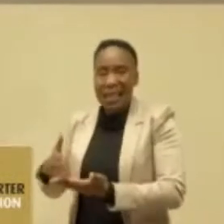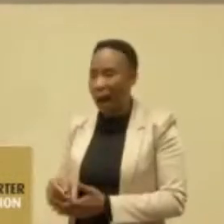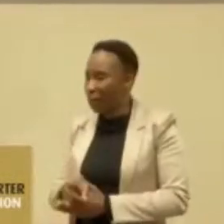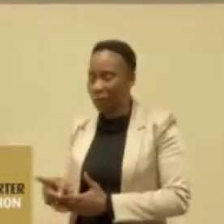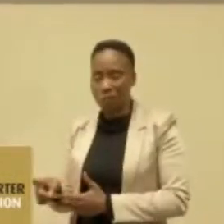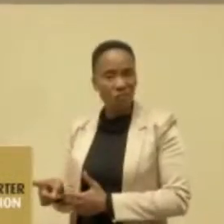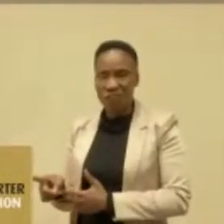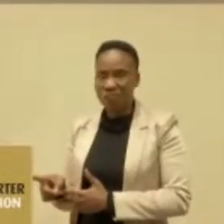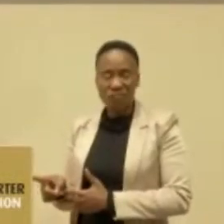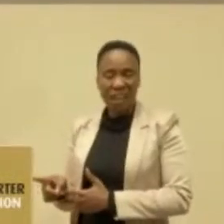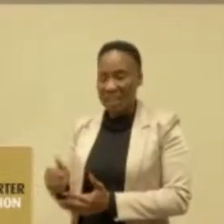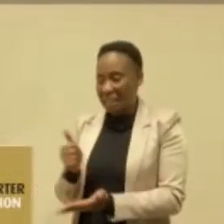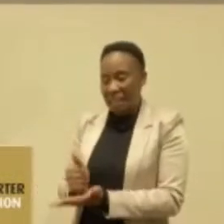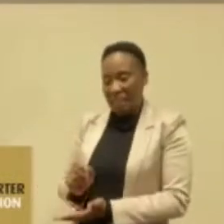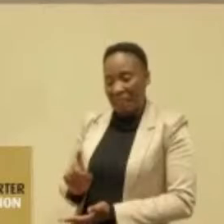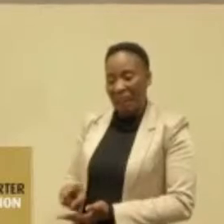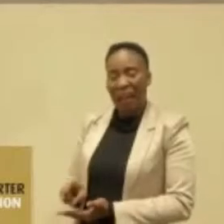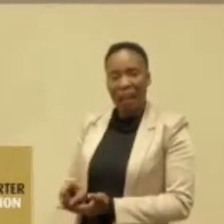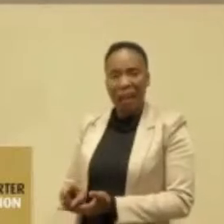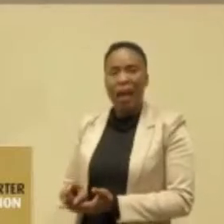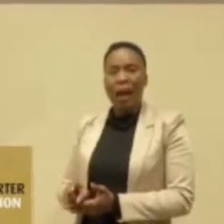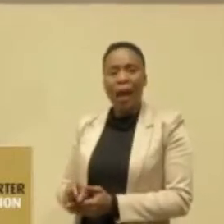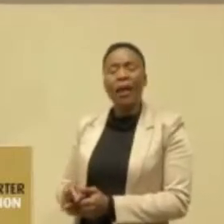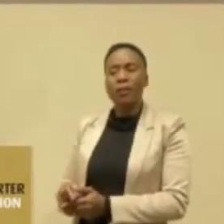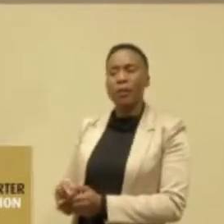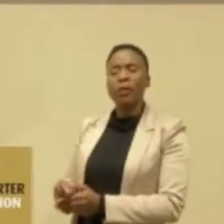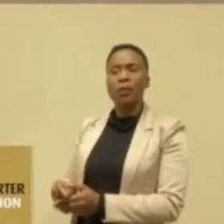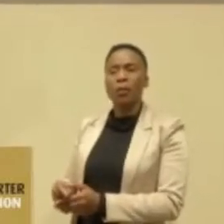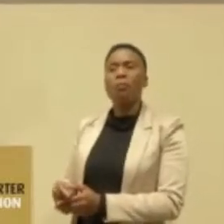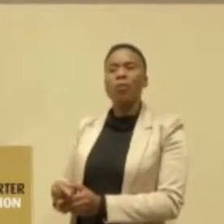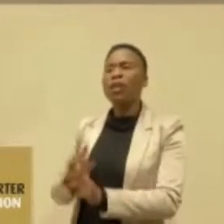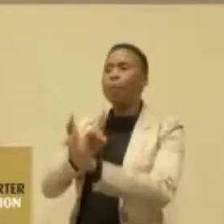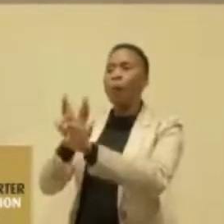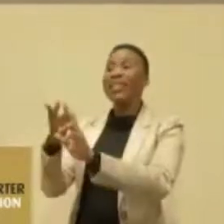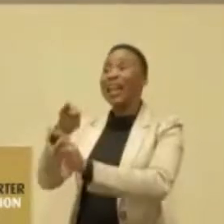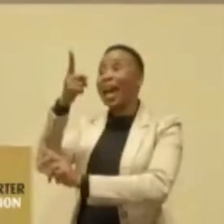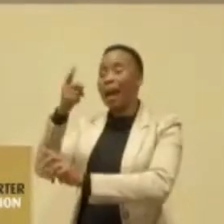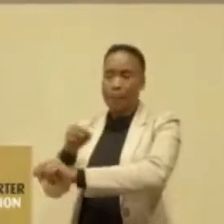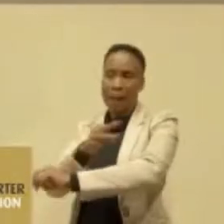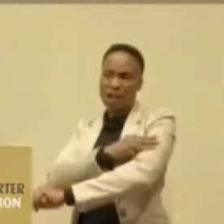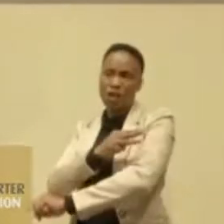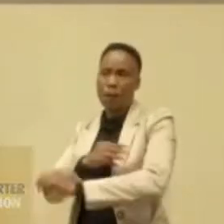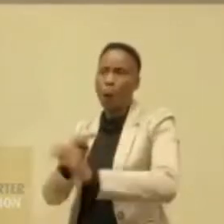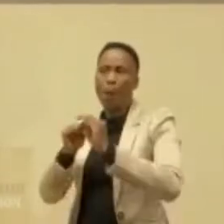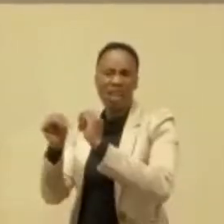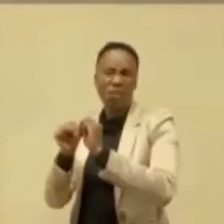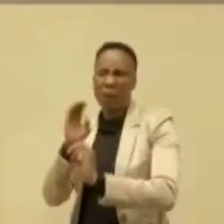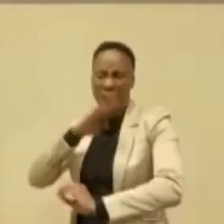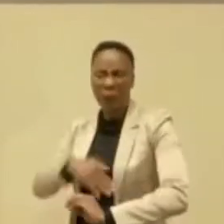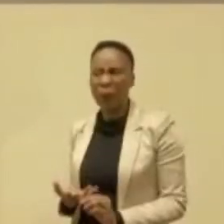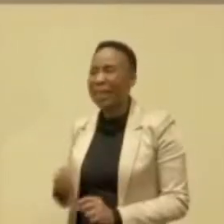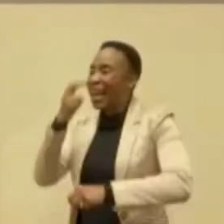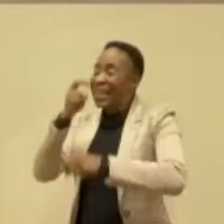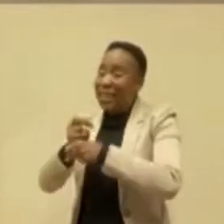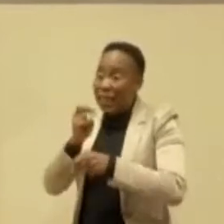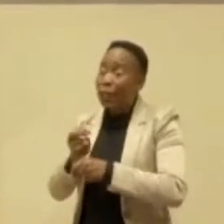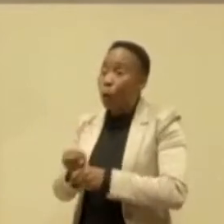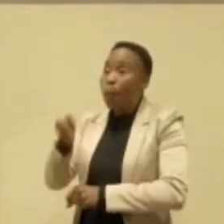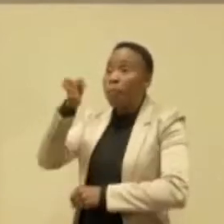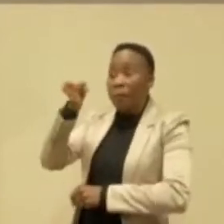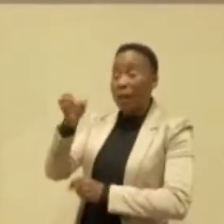they are not sitting at management structures so they need to have influence at that level so that bacon will